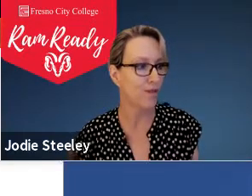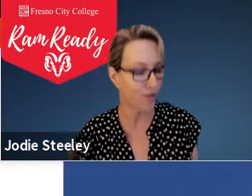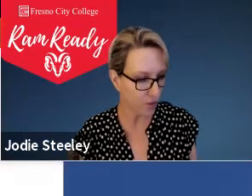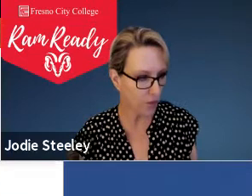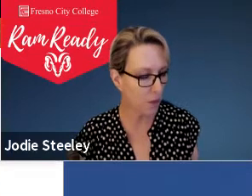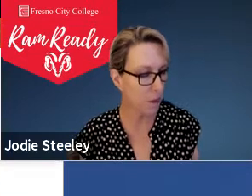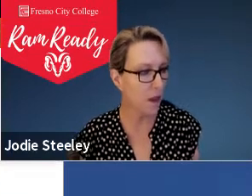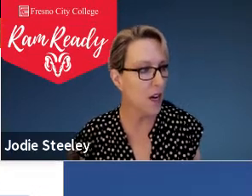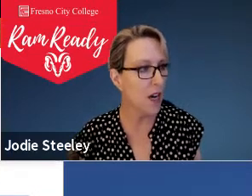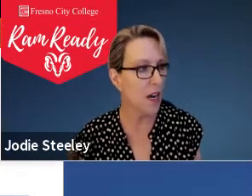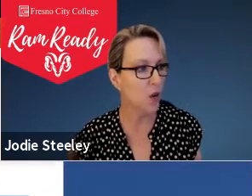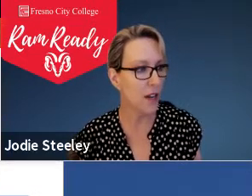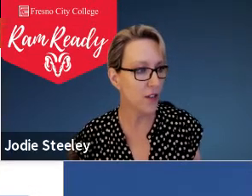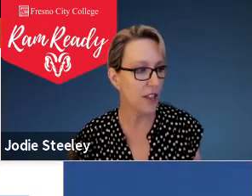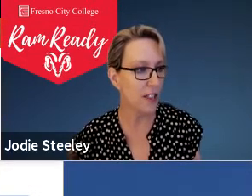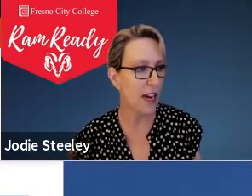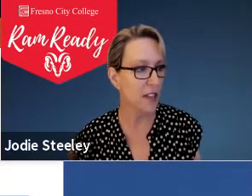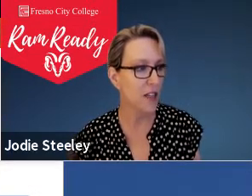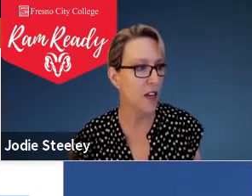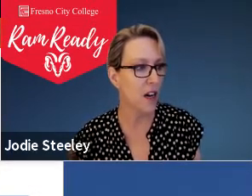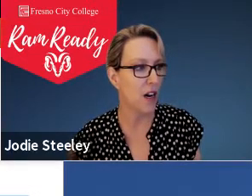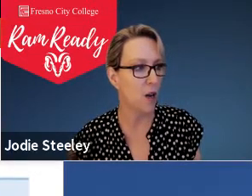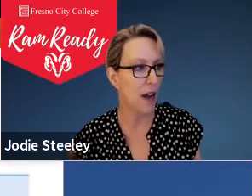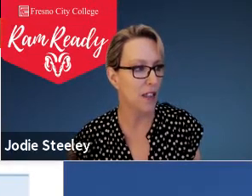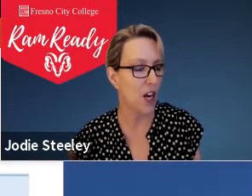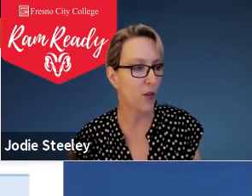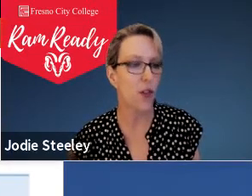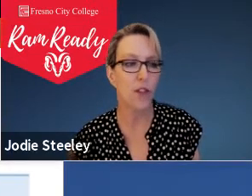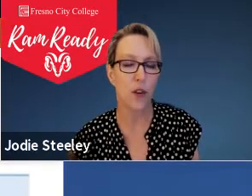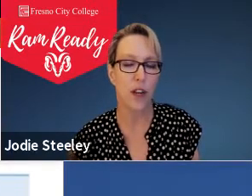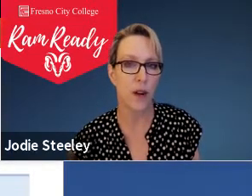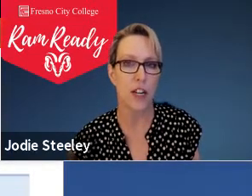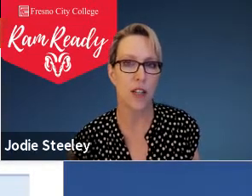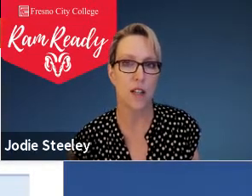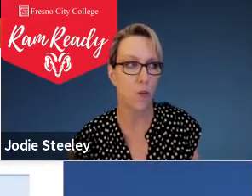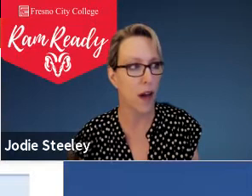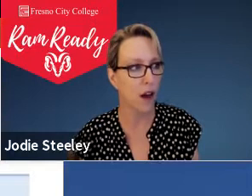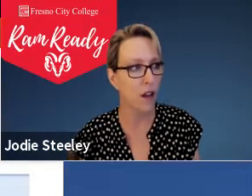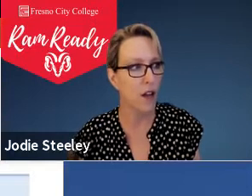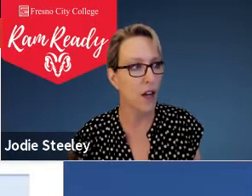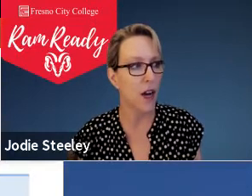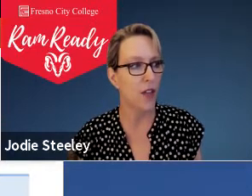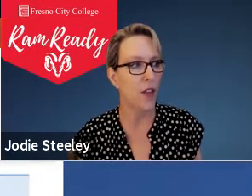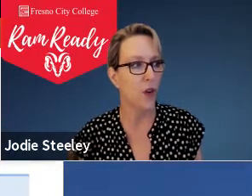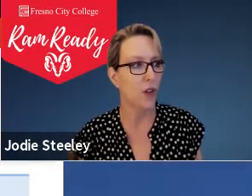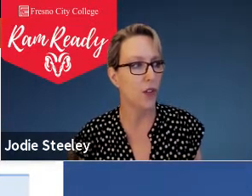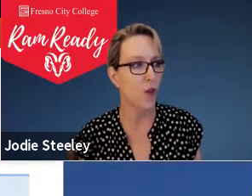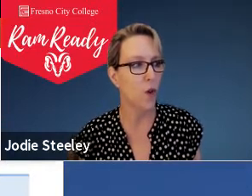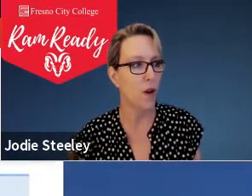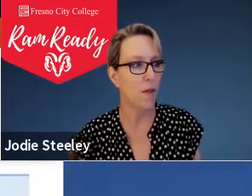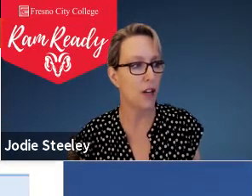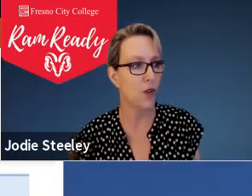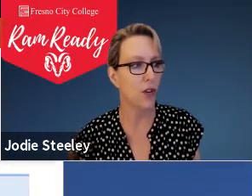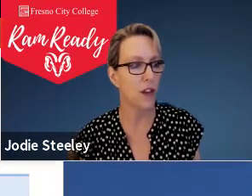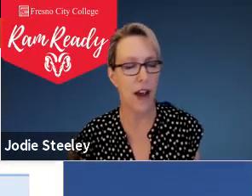account. Quest for Success has gone through a few iterations as well. Those